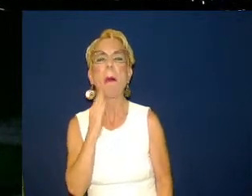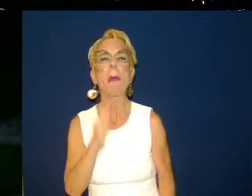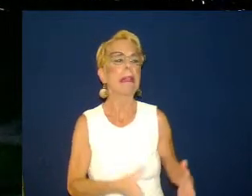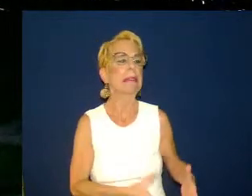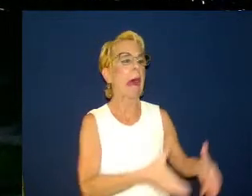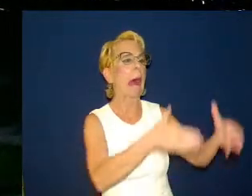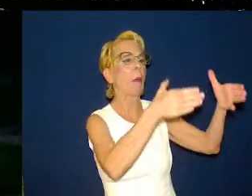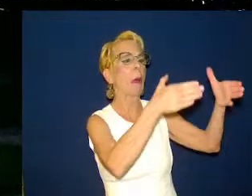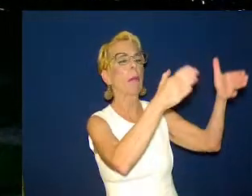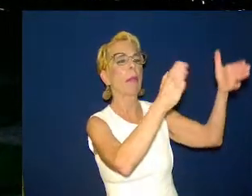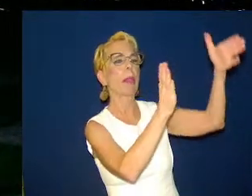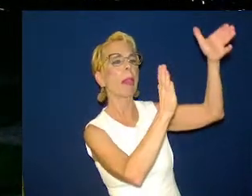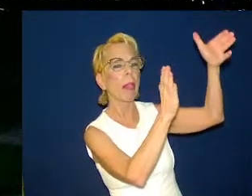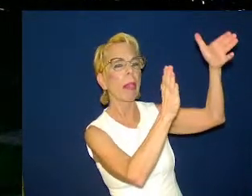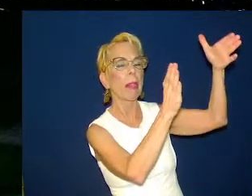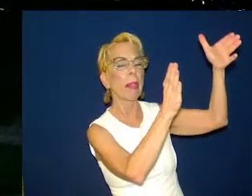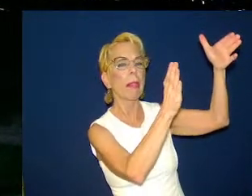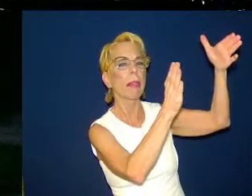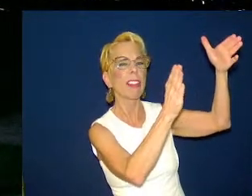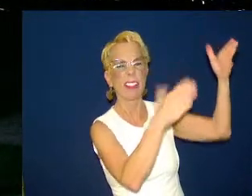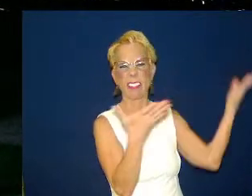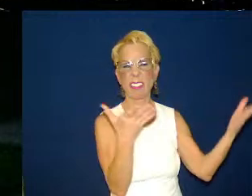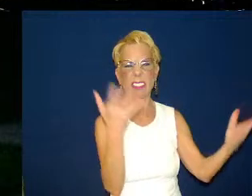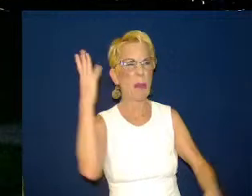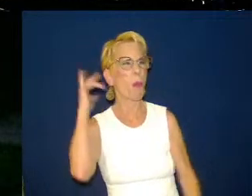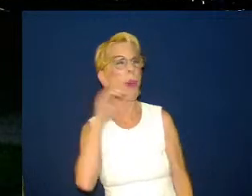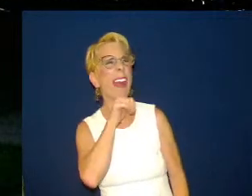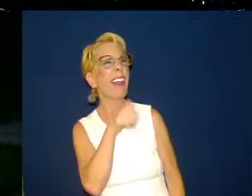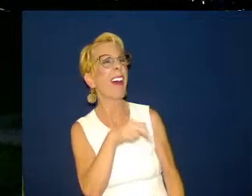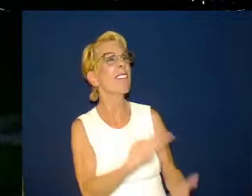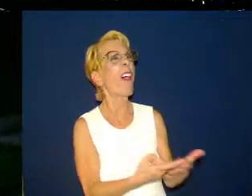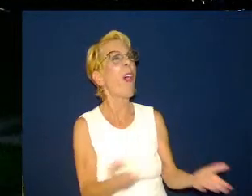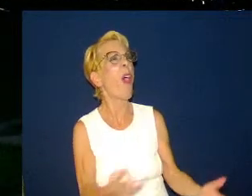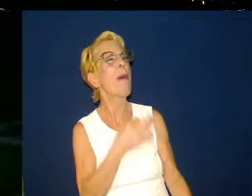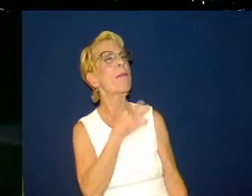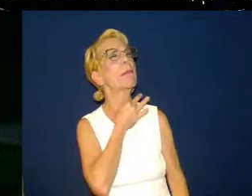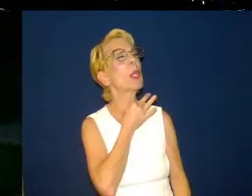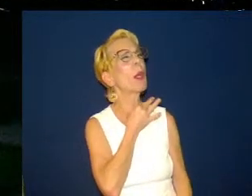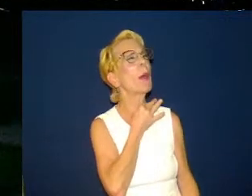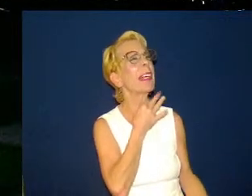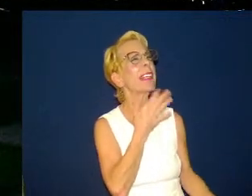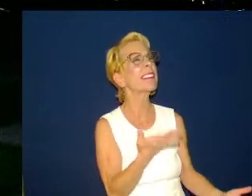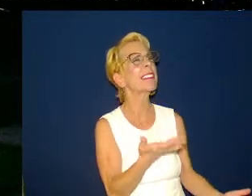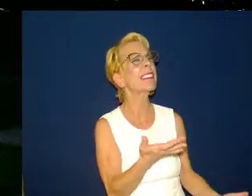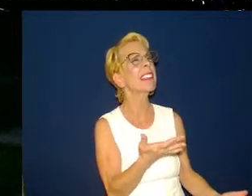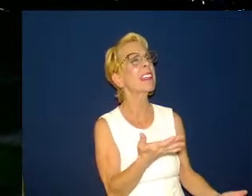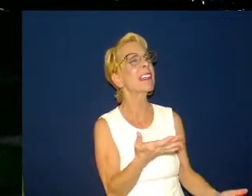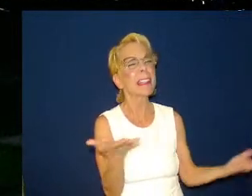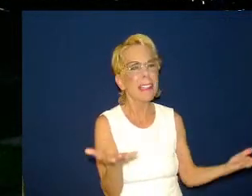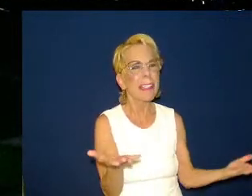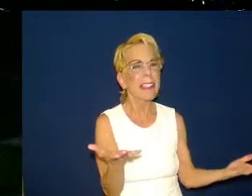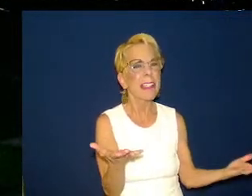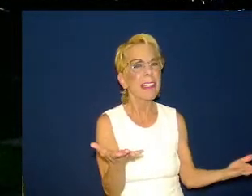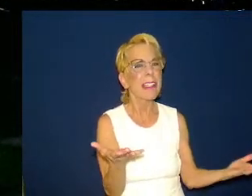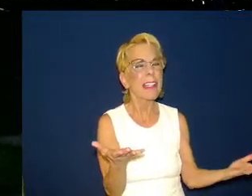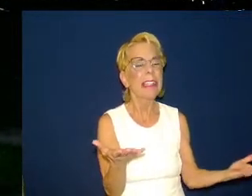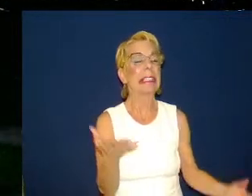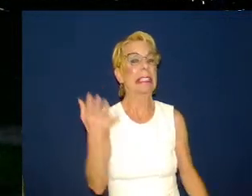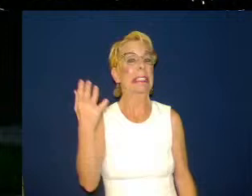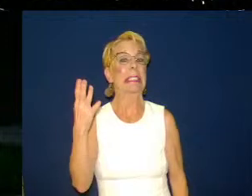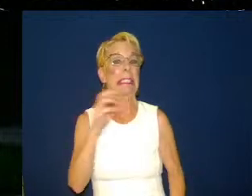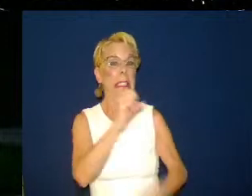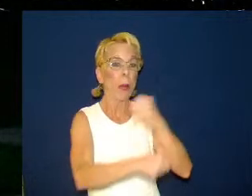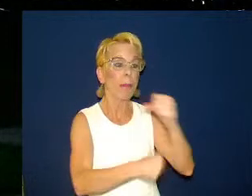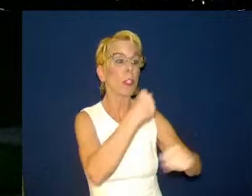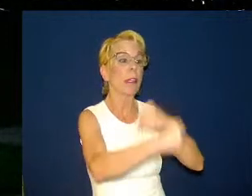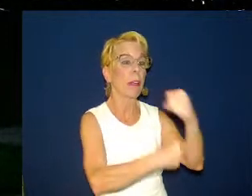thing I found out is that every year now, scientists travel, you know, to measure the building's slow descent. They go over there and